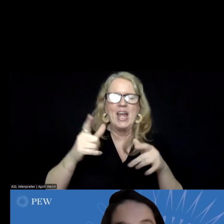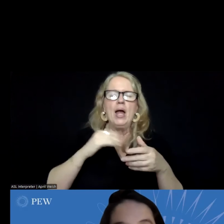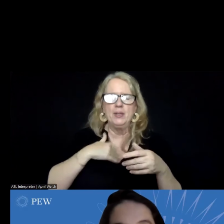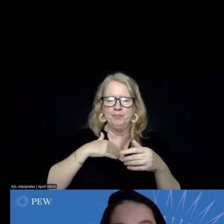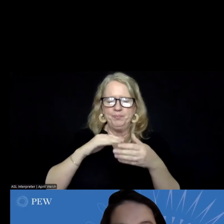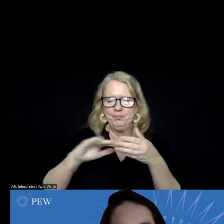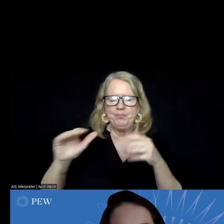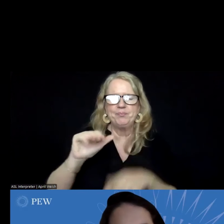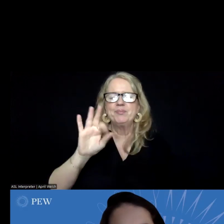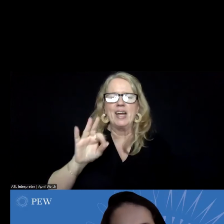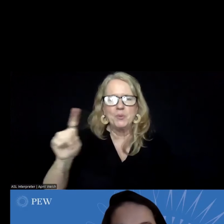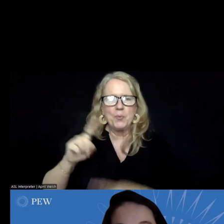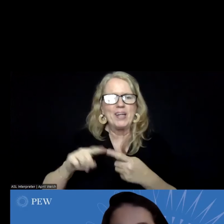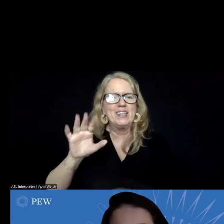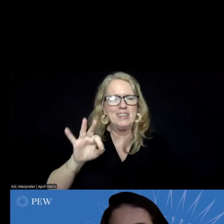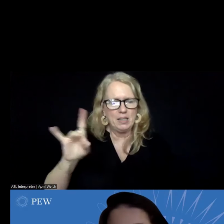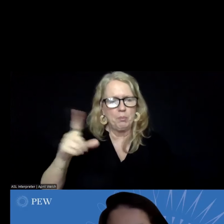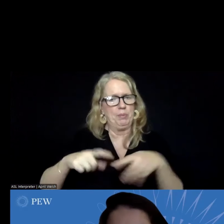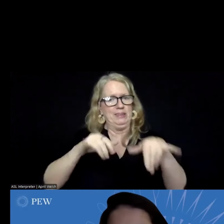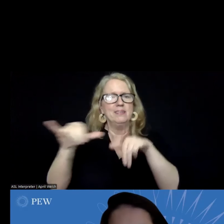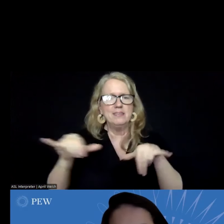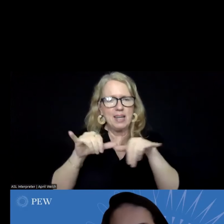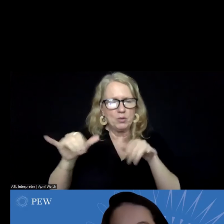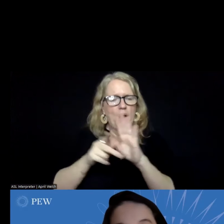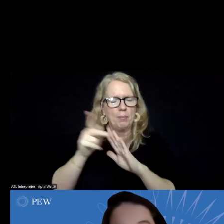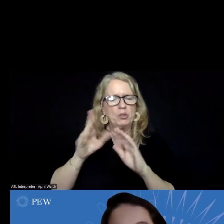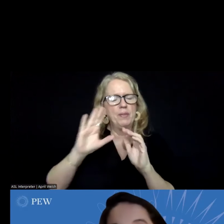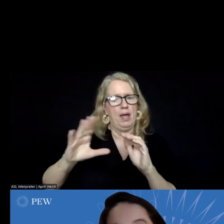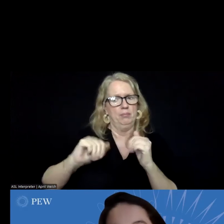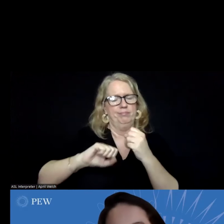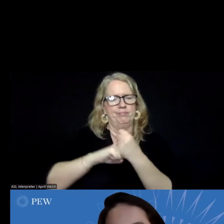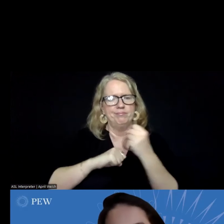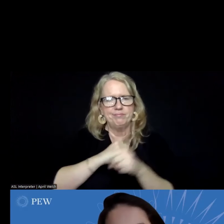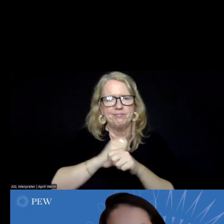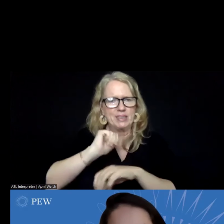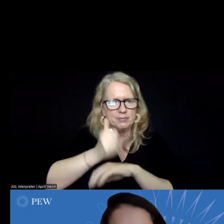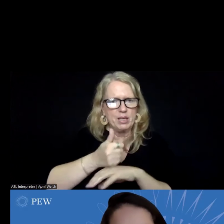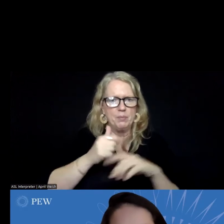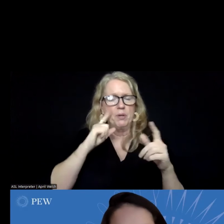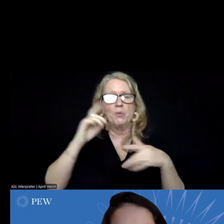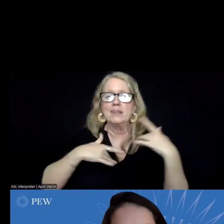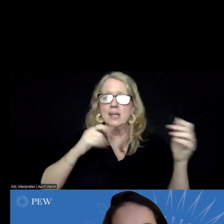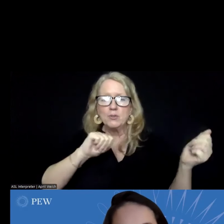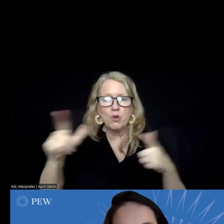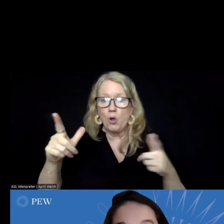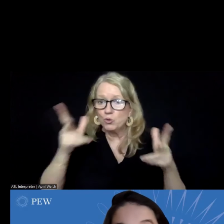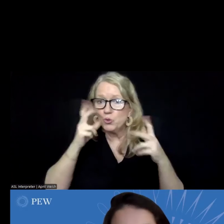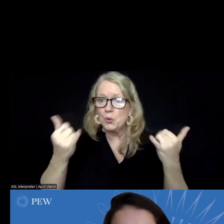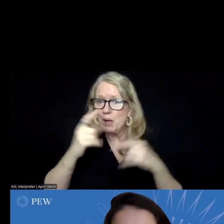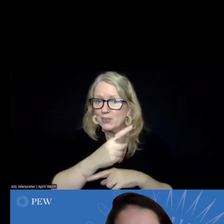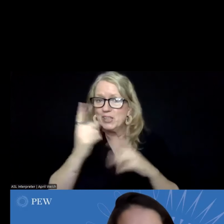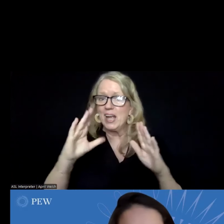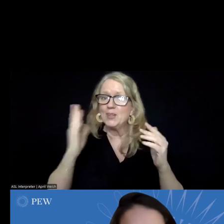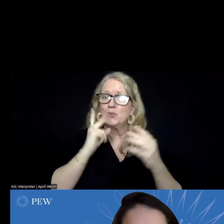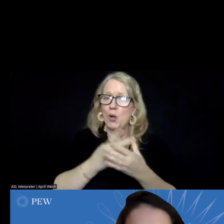a 911-988 standard operating procedures pilot that I'm really excited for all of you to hear about today. And with that,